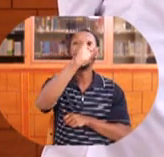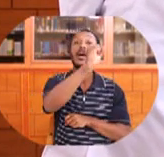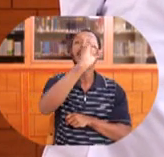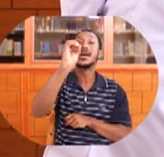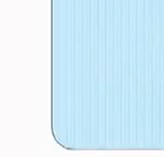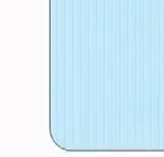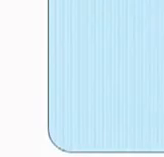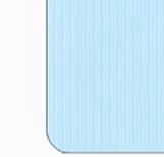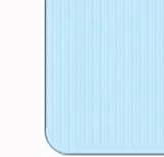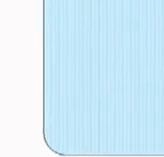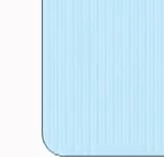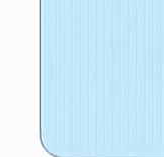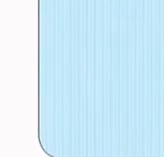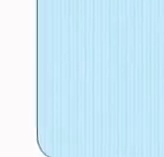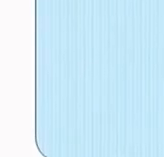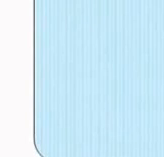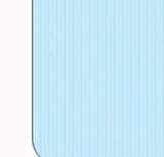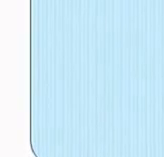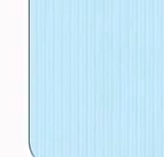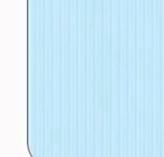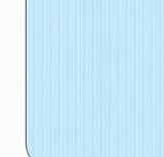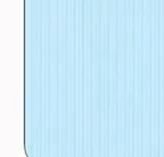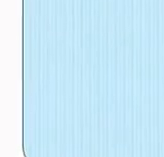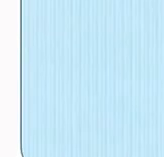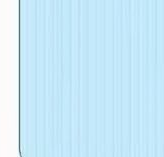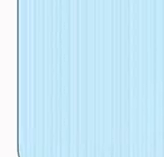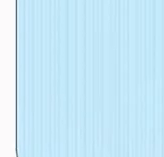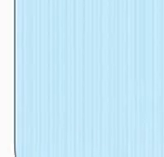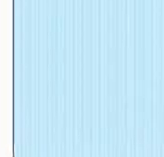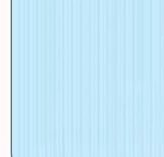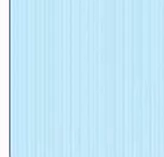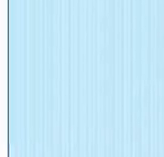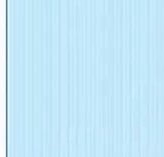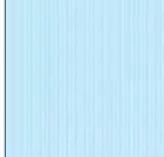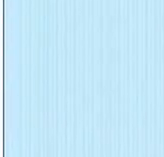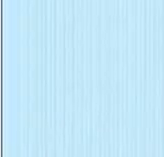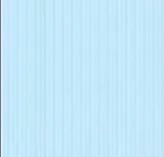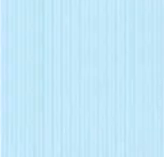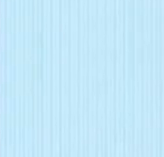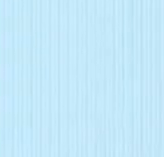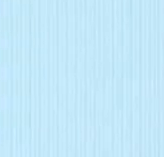nitrogen oxides such as nitric oxide or nitrogen monoxide,